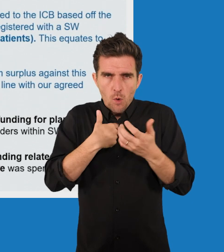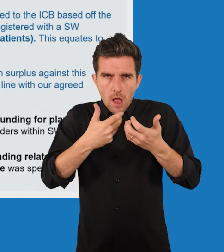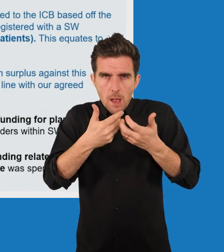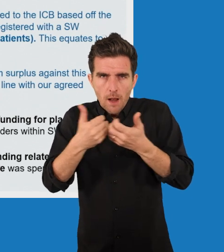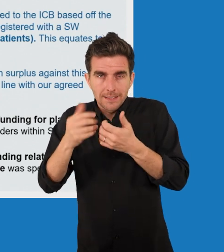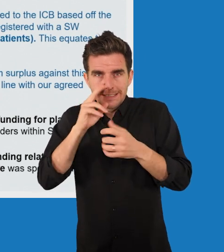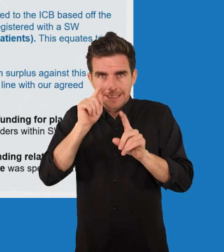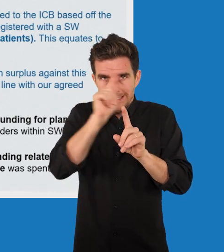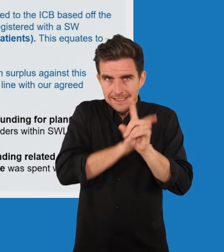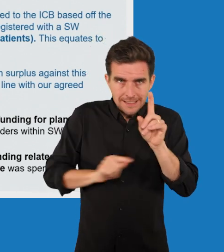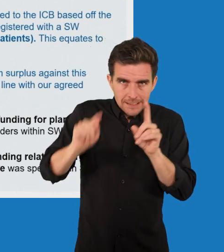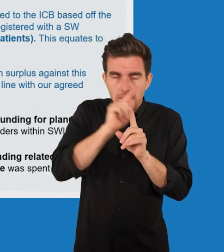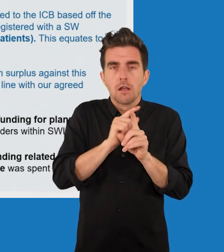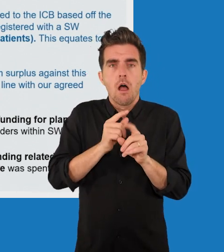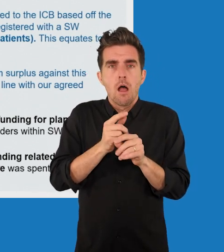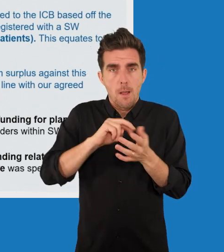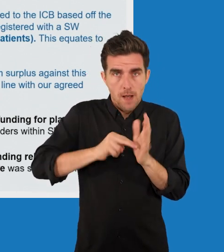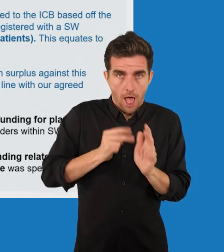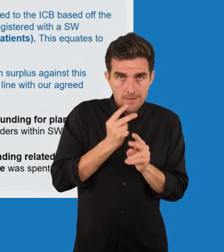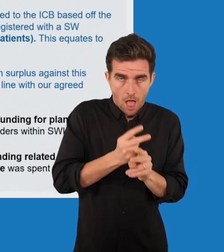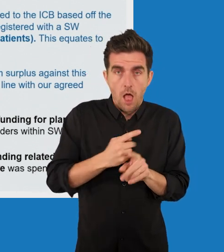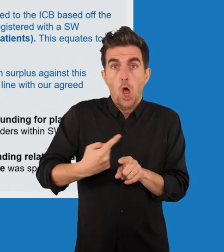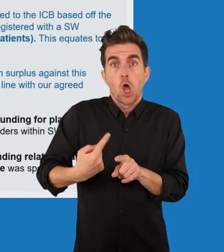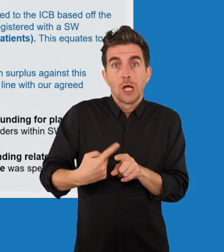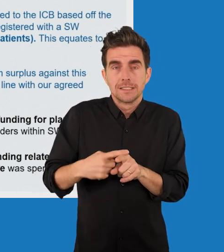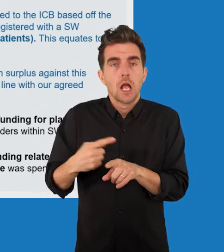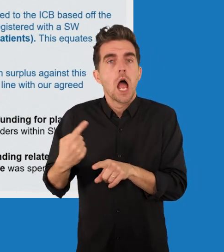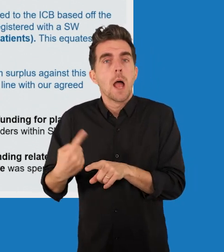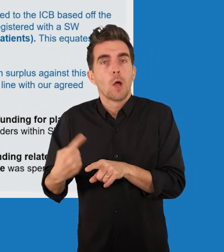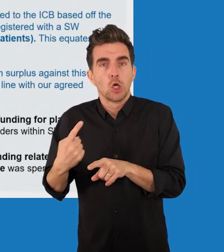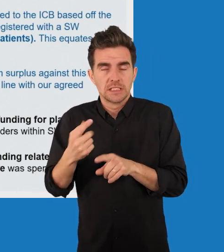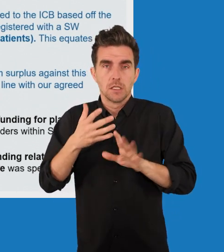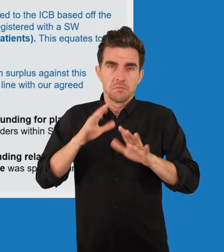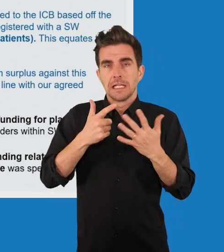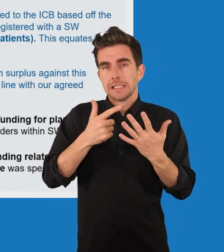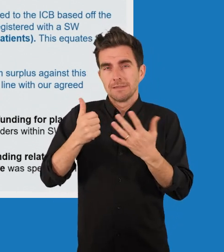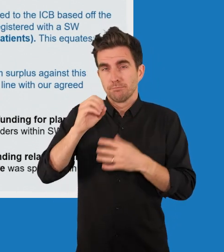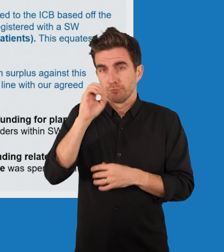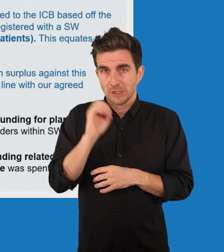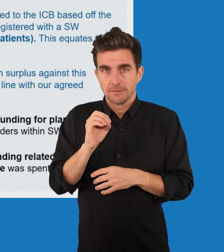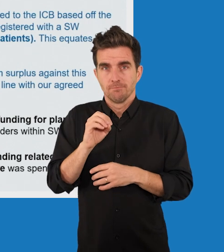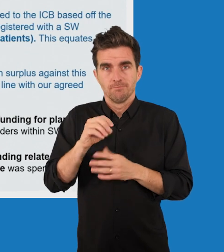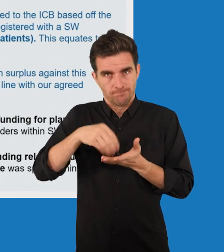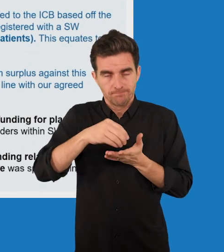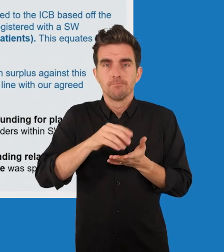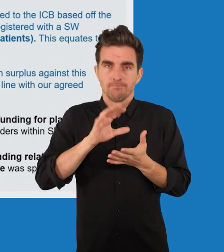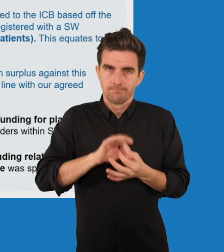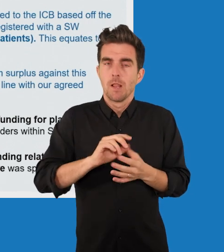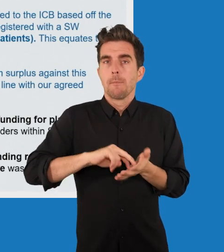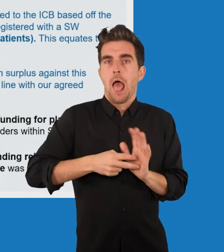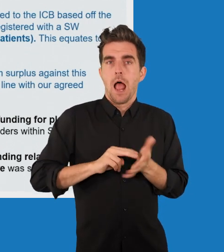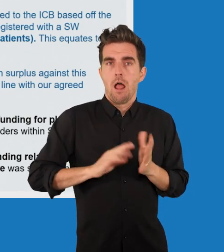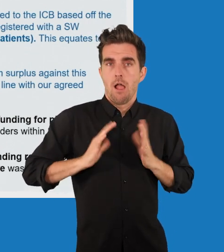we look at how that's split and what we spent that on between planned care and urgent and emergency care, we spent about 76%